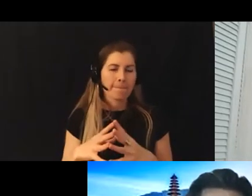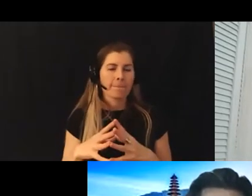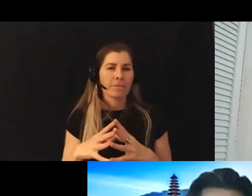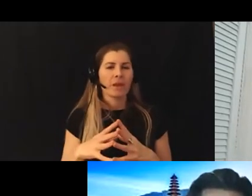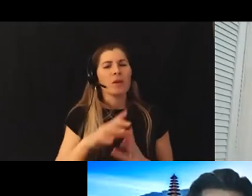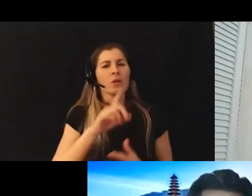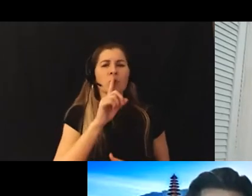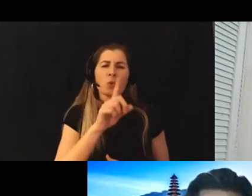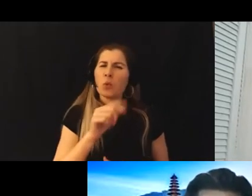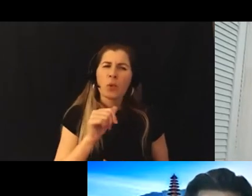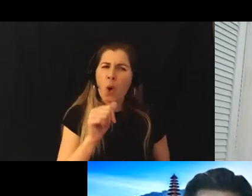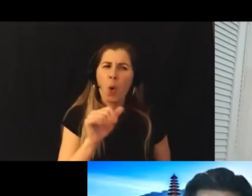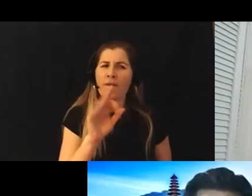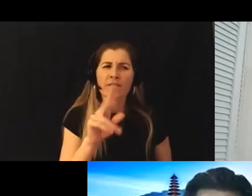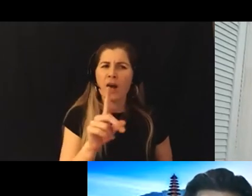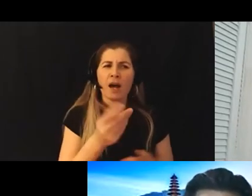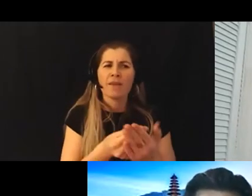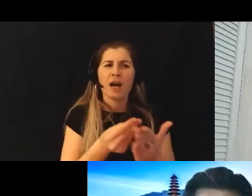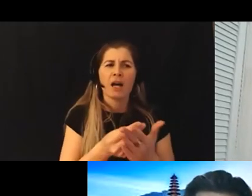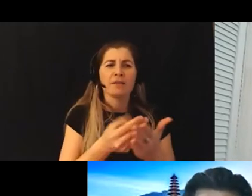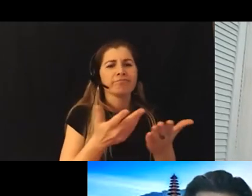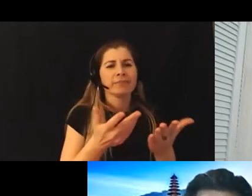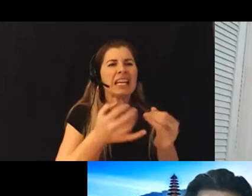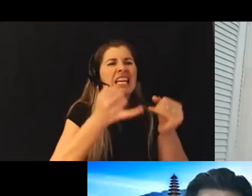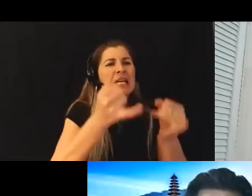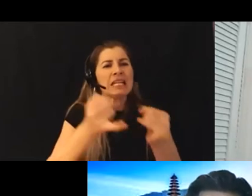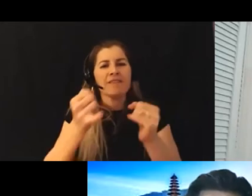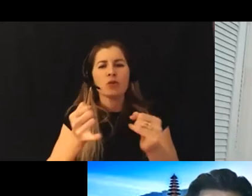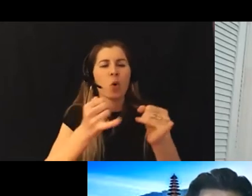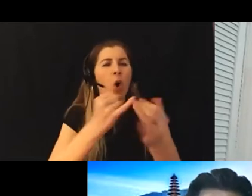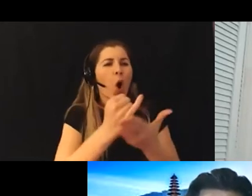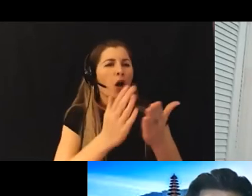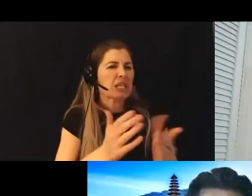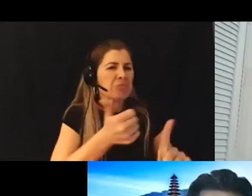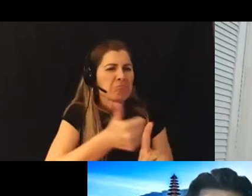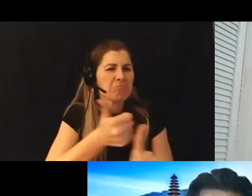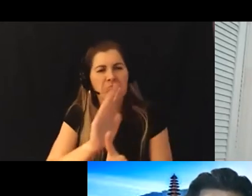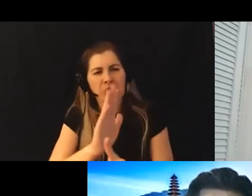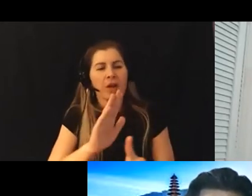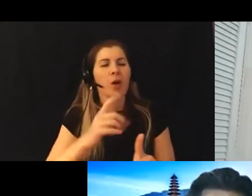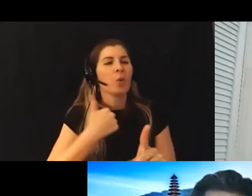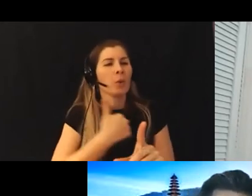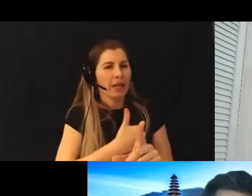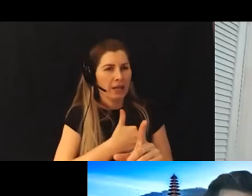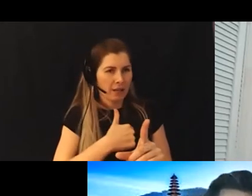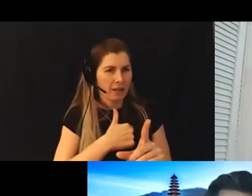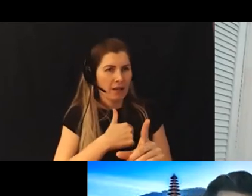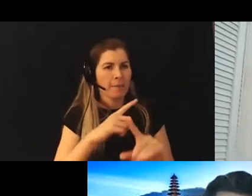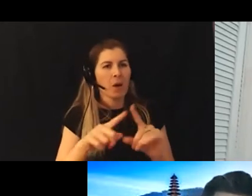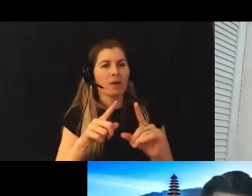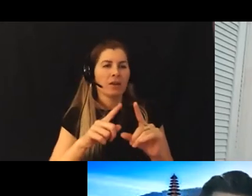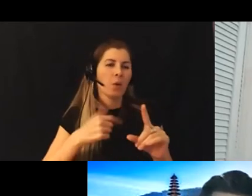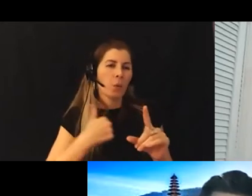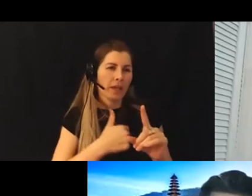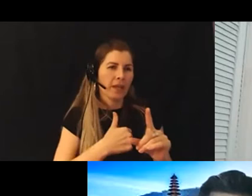fund specifically individual teaching artists, the only individual grants we award are creative writing fellowships